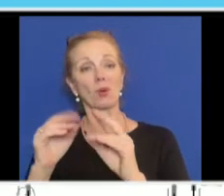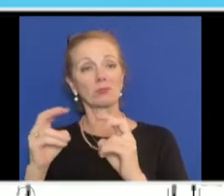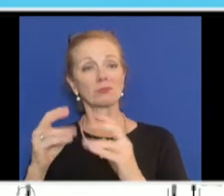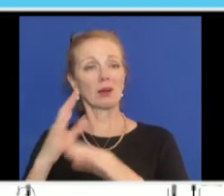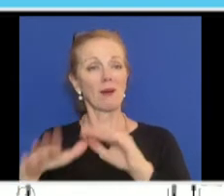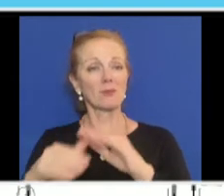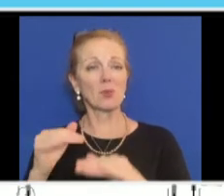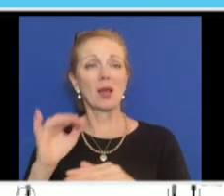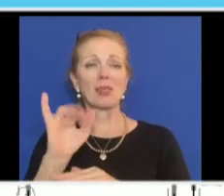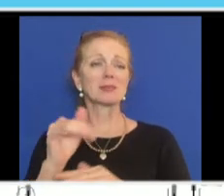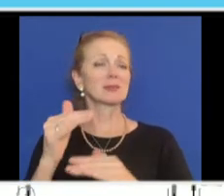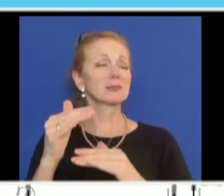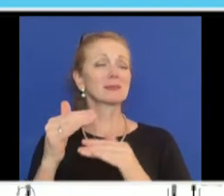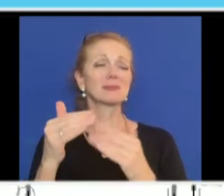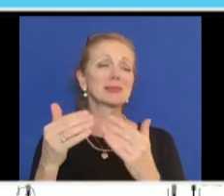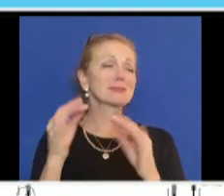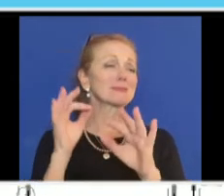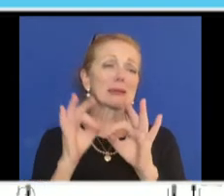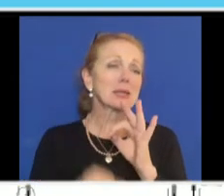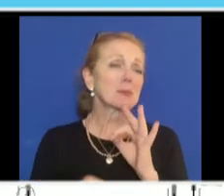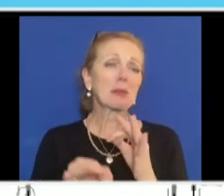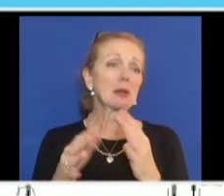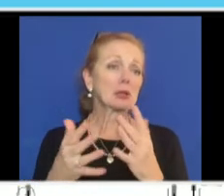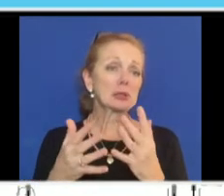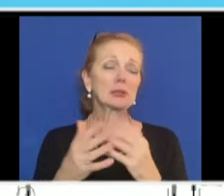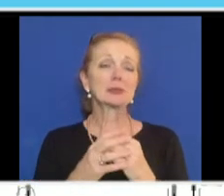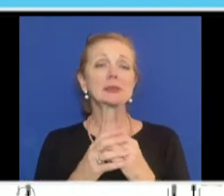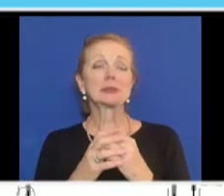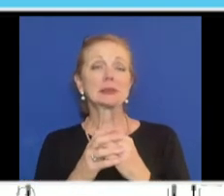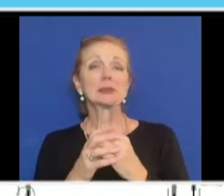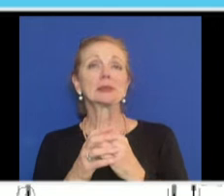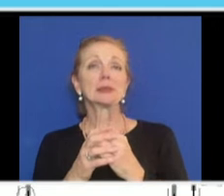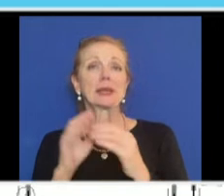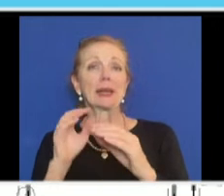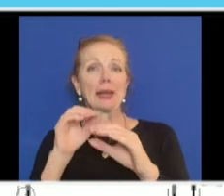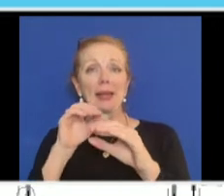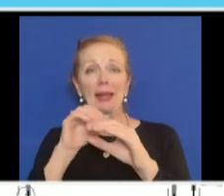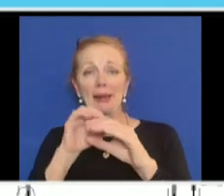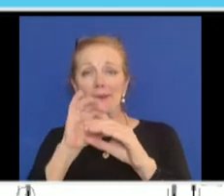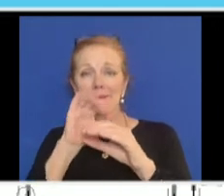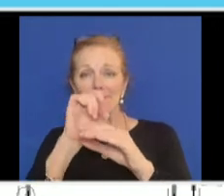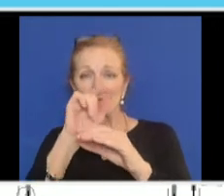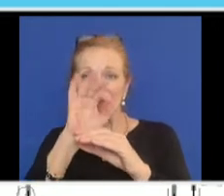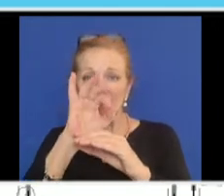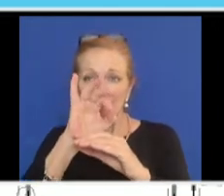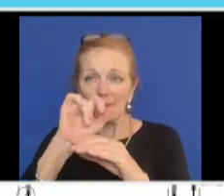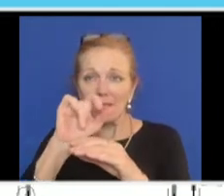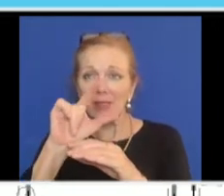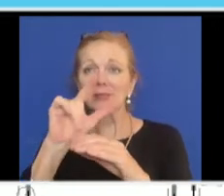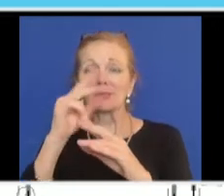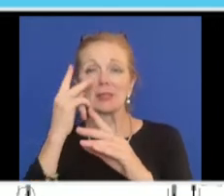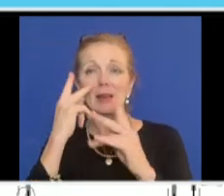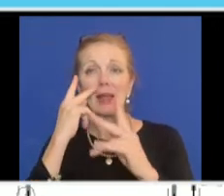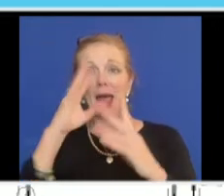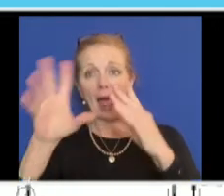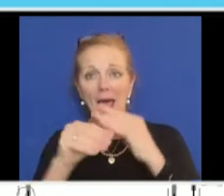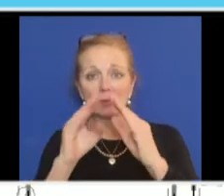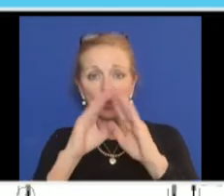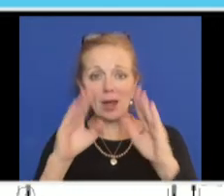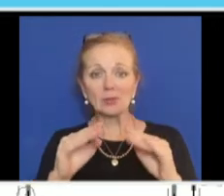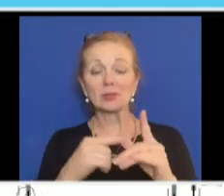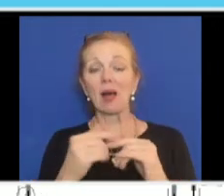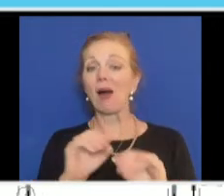fairly simply infill site here makes a lot of sense to add some housing obviously